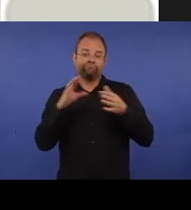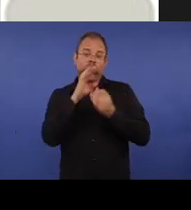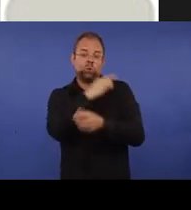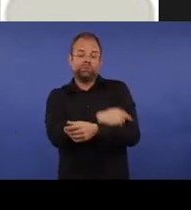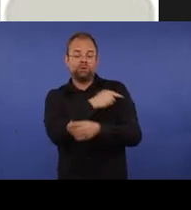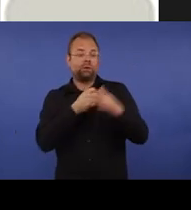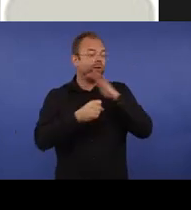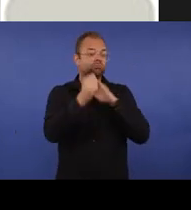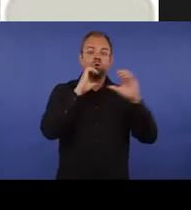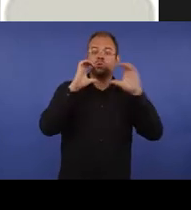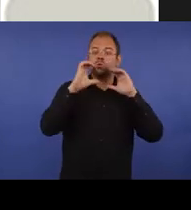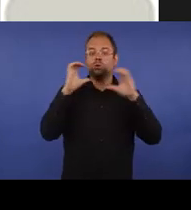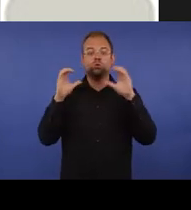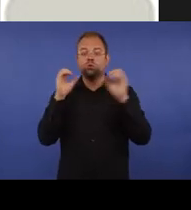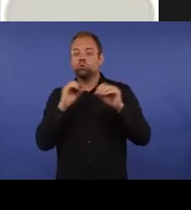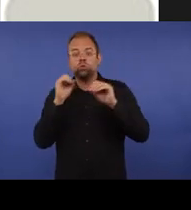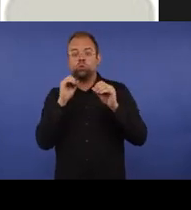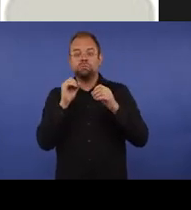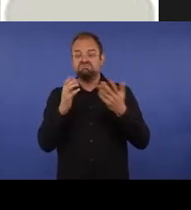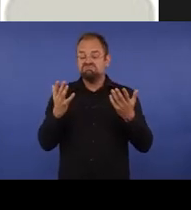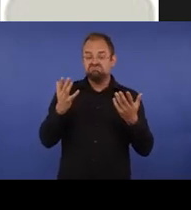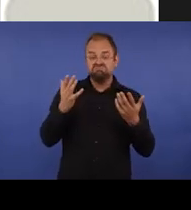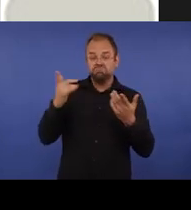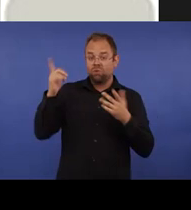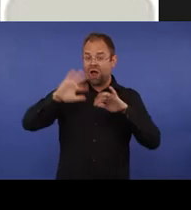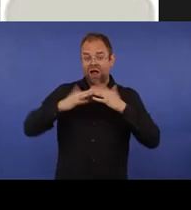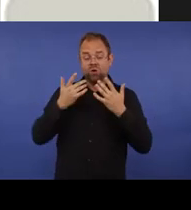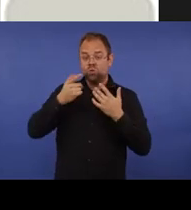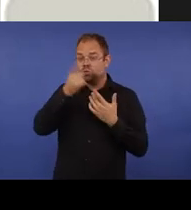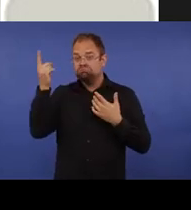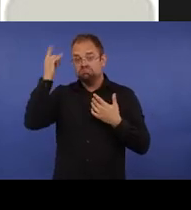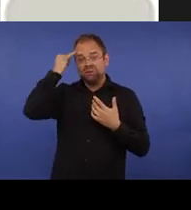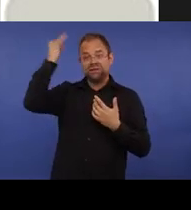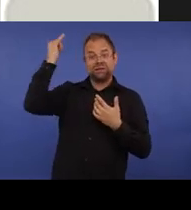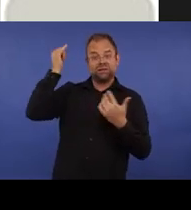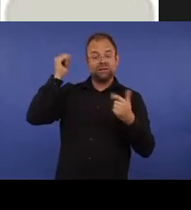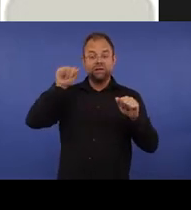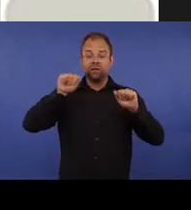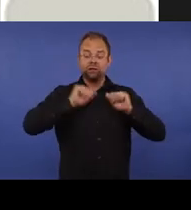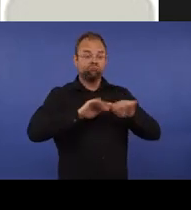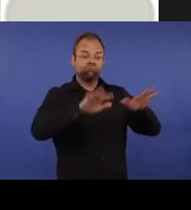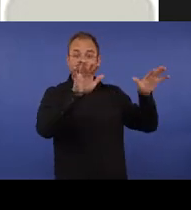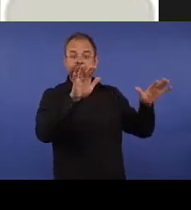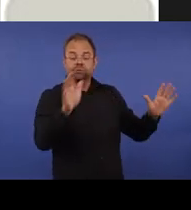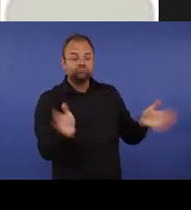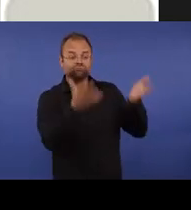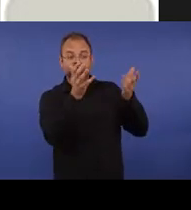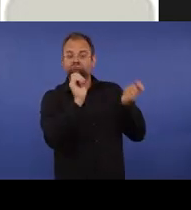So if one of the speakers having a good practice, just jump in and take the floor.